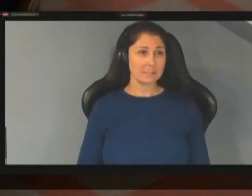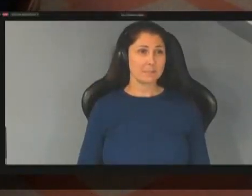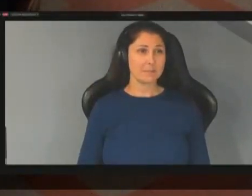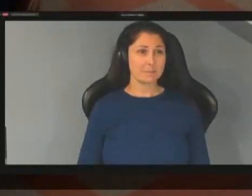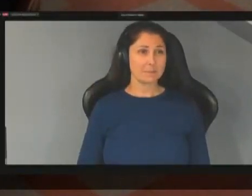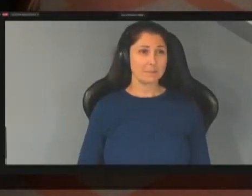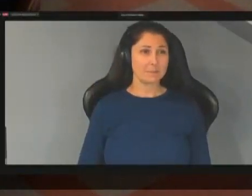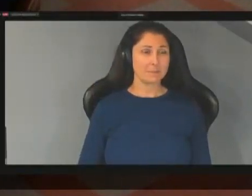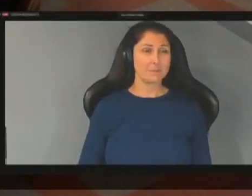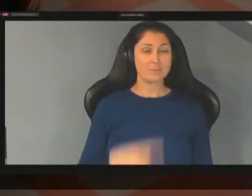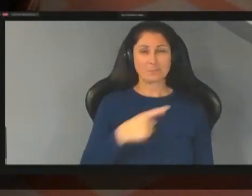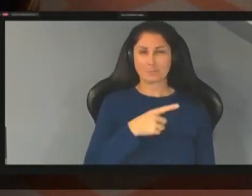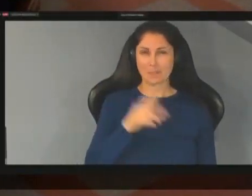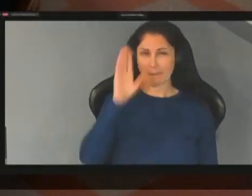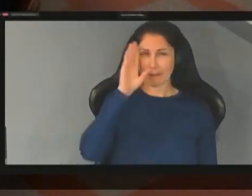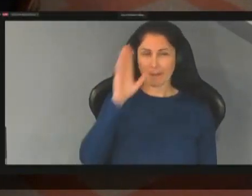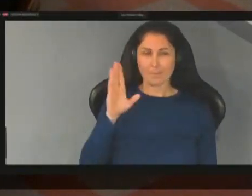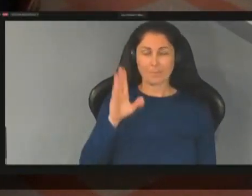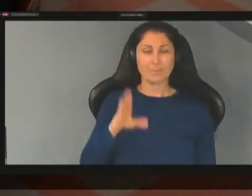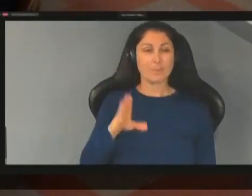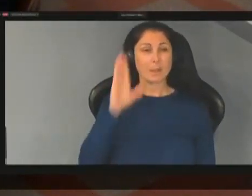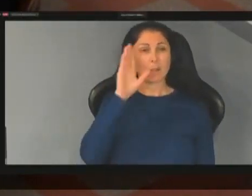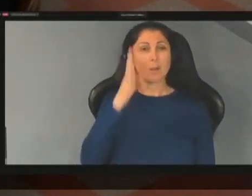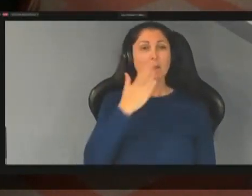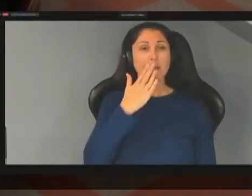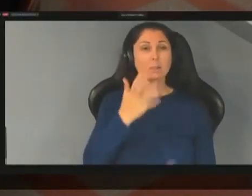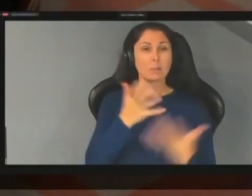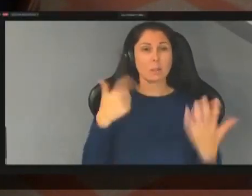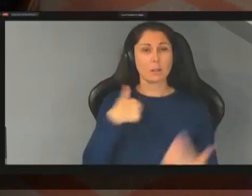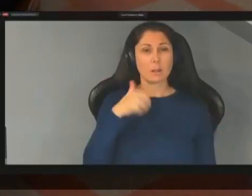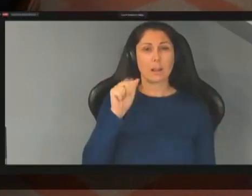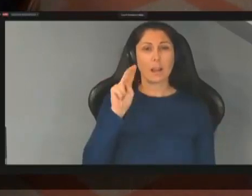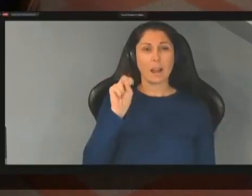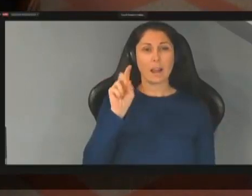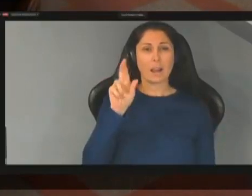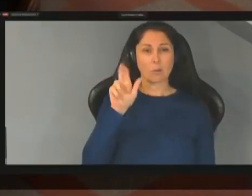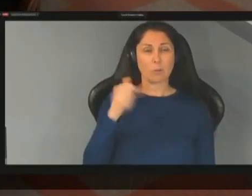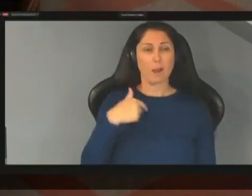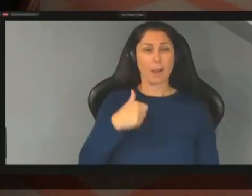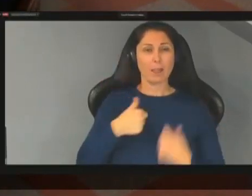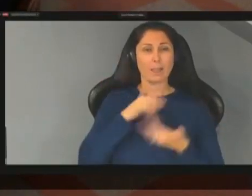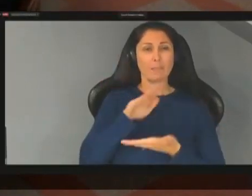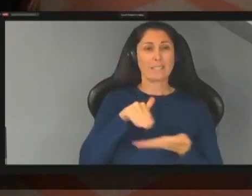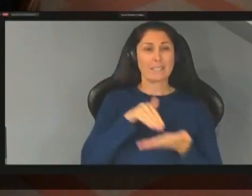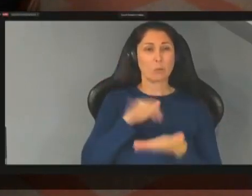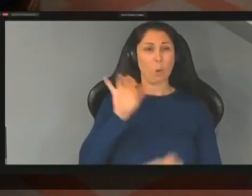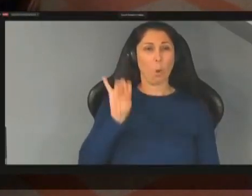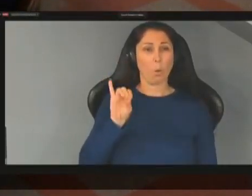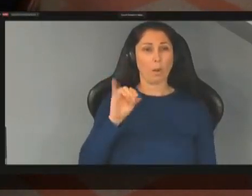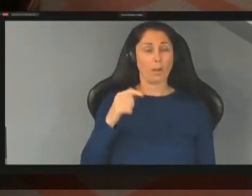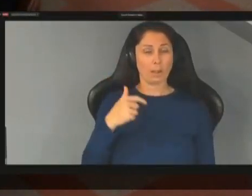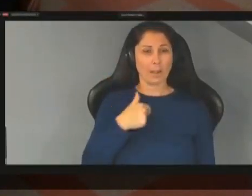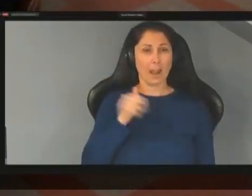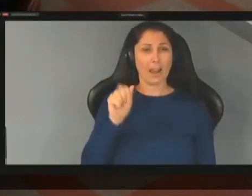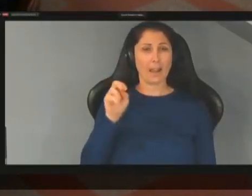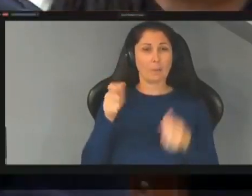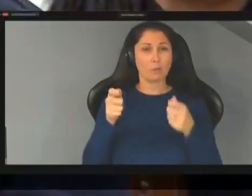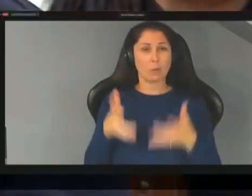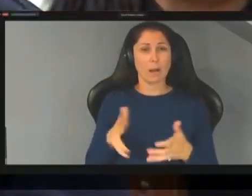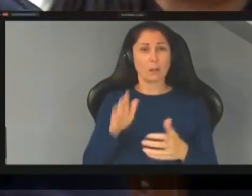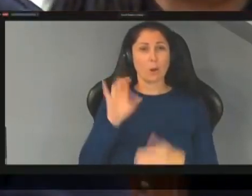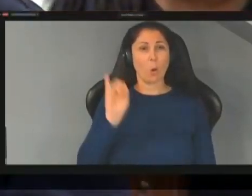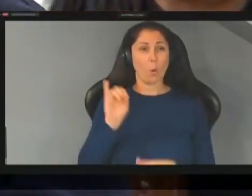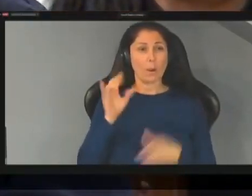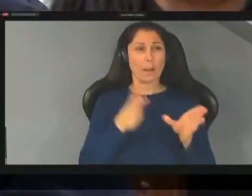Hi. Hello. Thank you so much. My name is Andrea Boykowicz. I live in Central Oakland, and I'm the interim director at Oakland Planning and